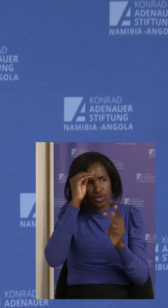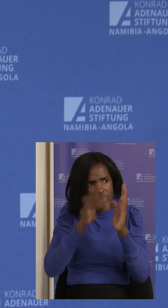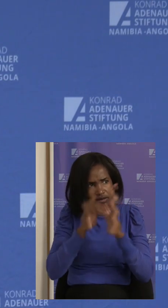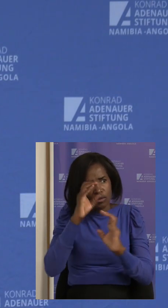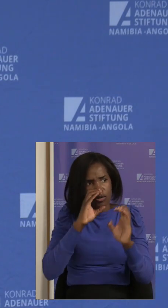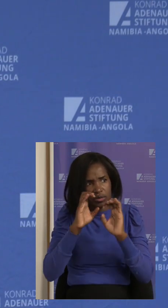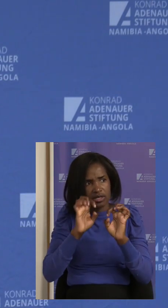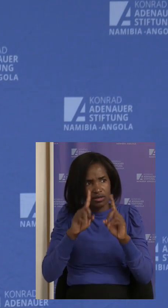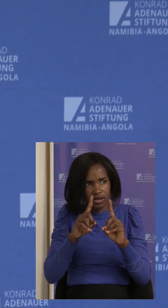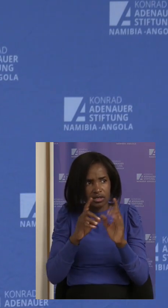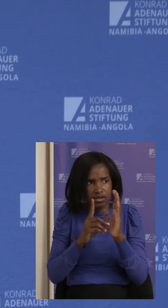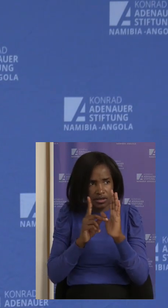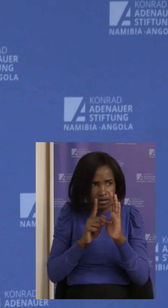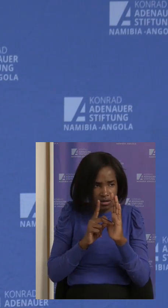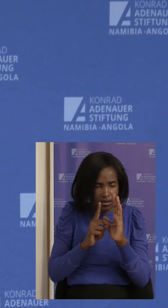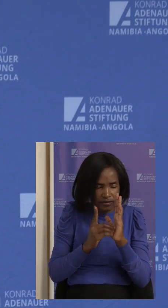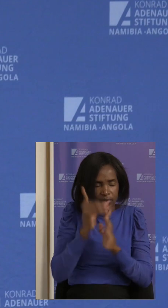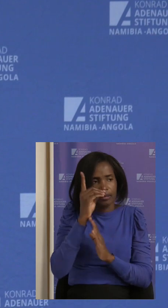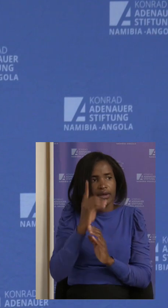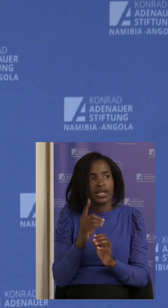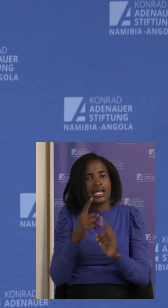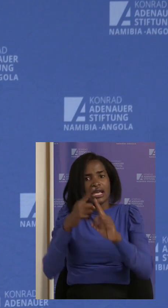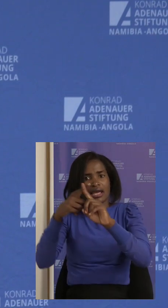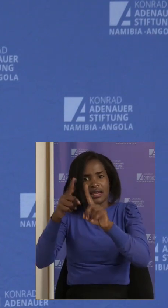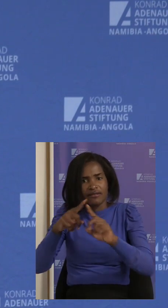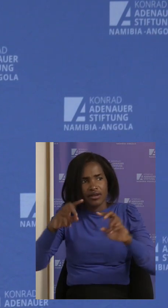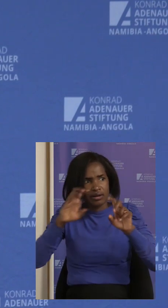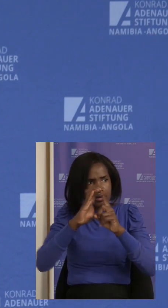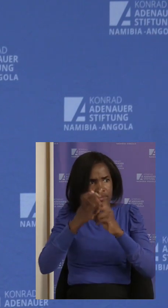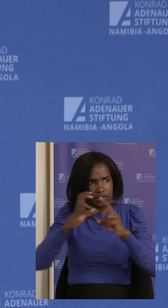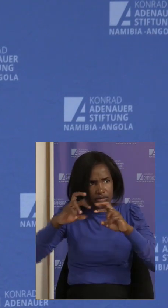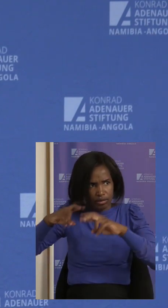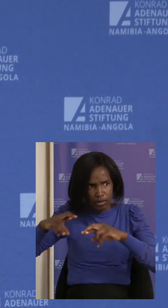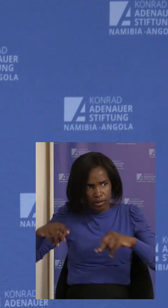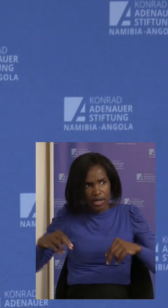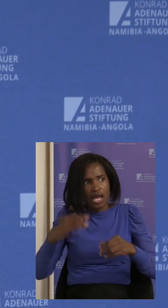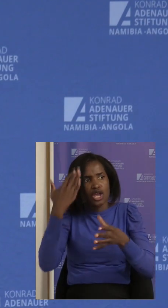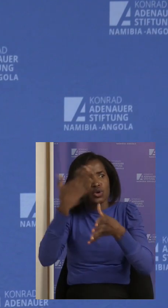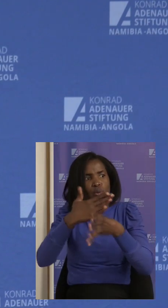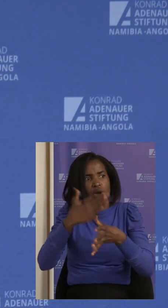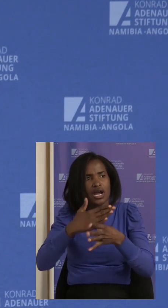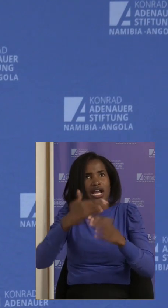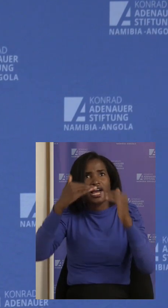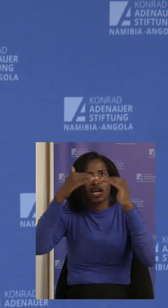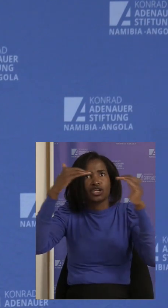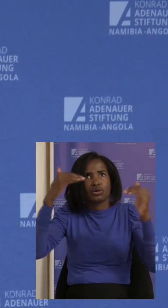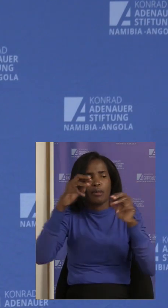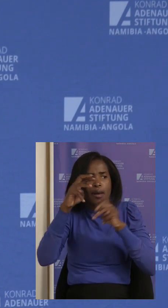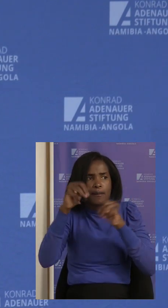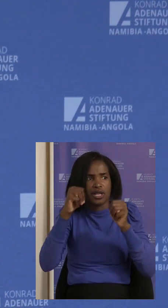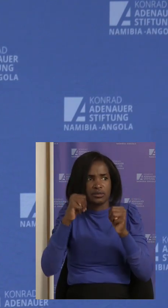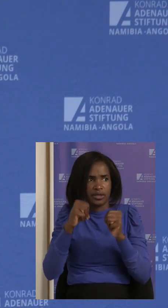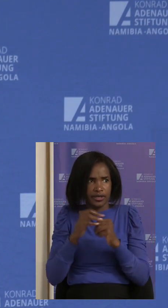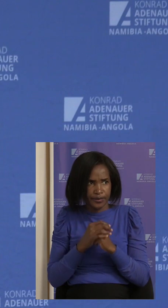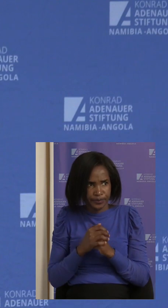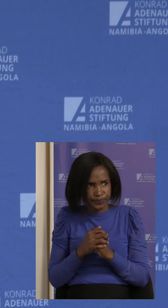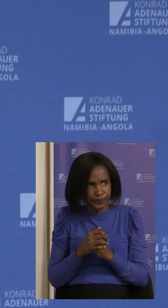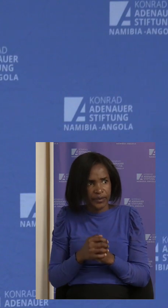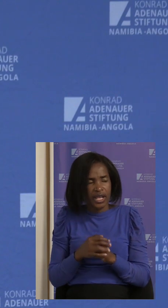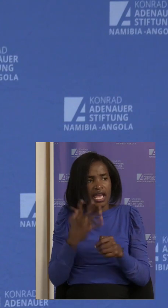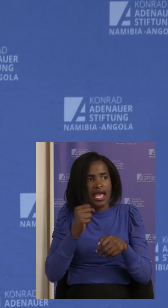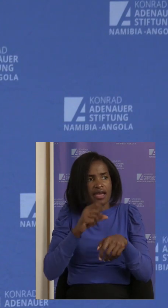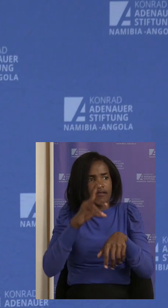communication, education development, multidisciplinary research, and operated at top management level. Dr. Chivikwa holds a